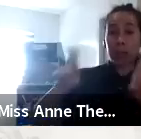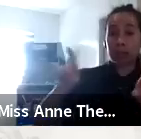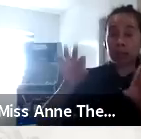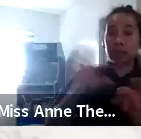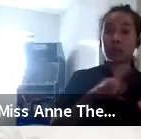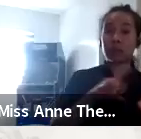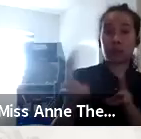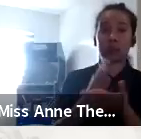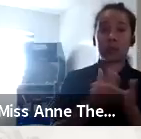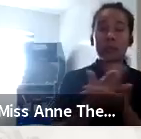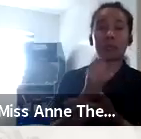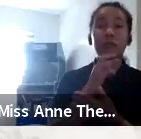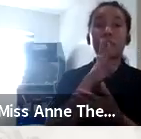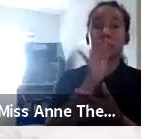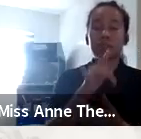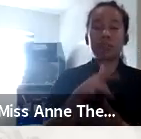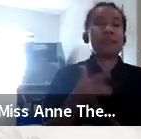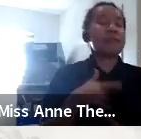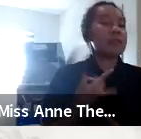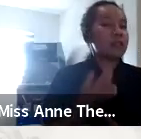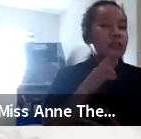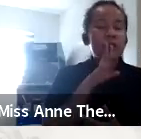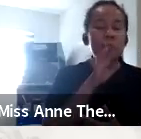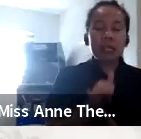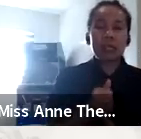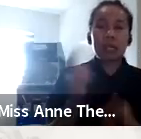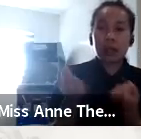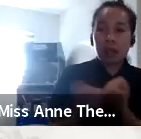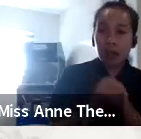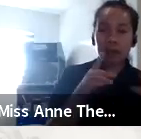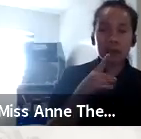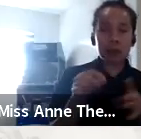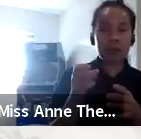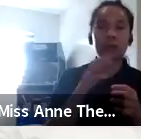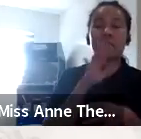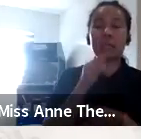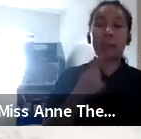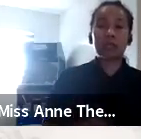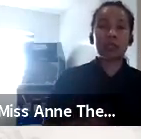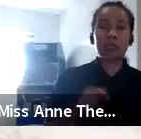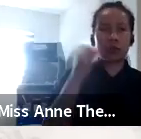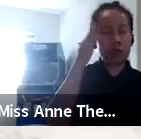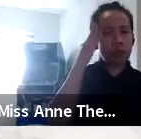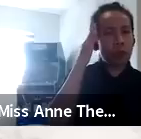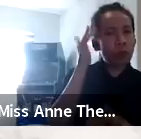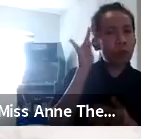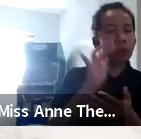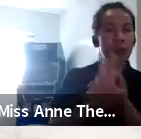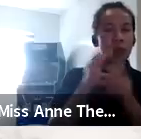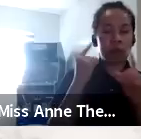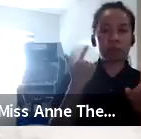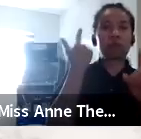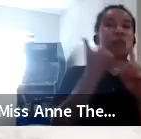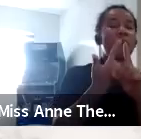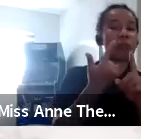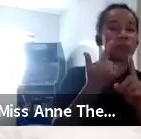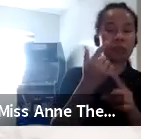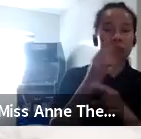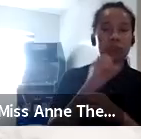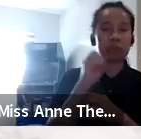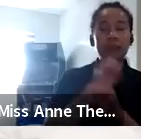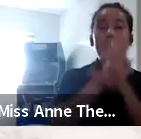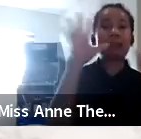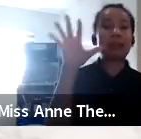that you really feel it, that you really love doing it, that you know who you are doing it for and who you are doing